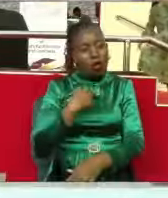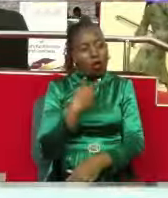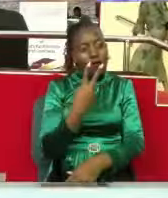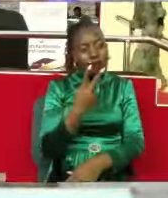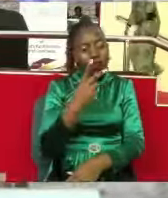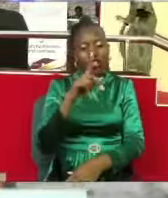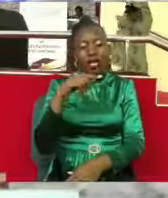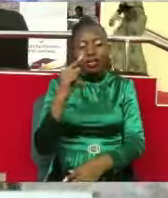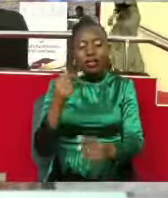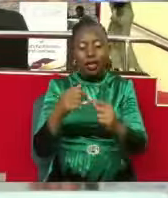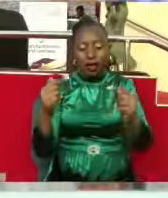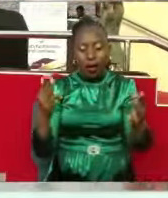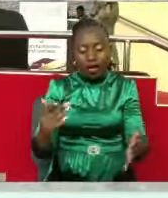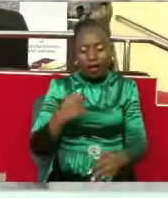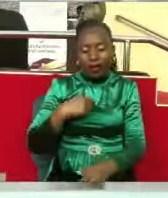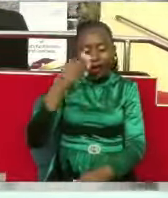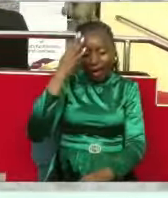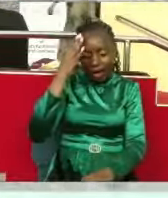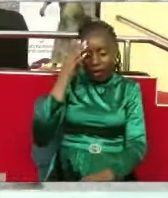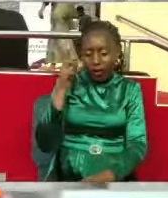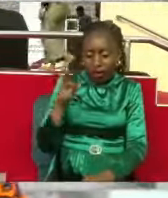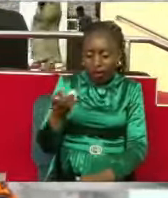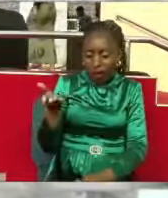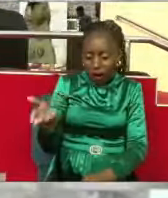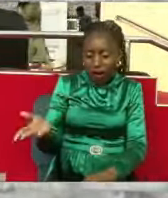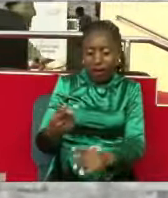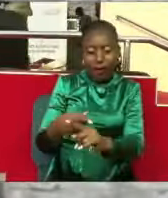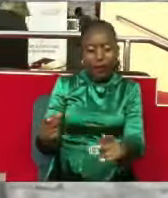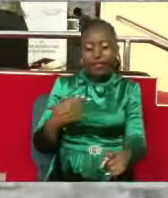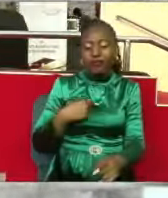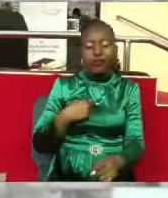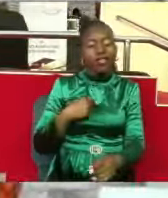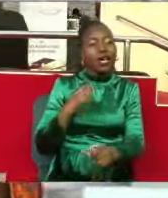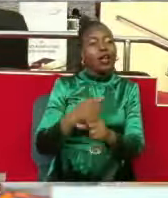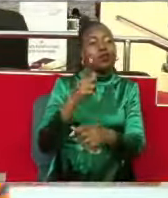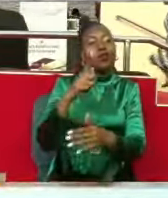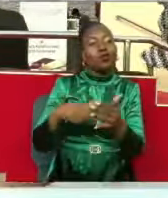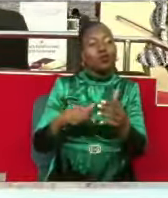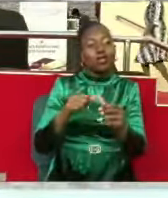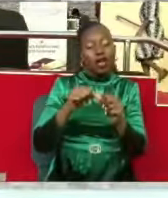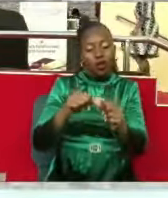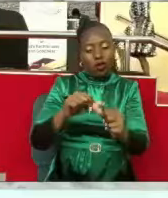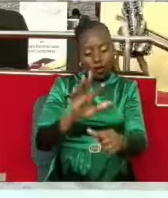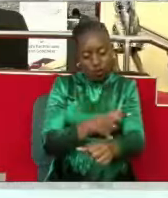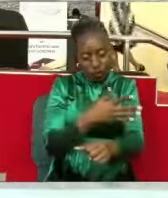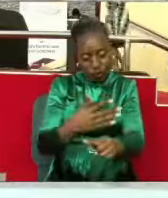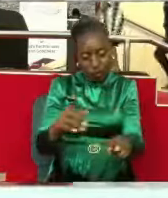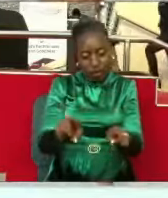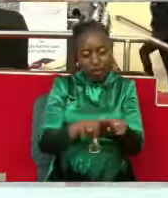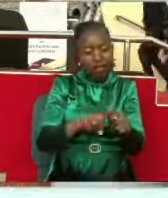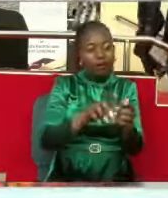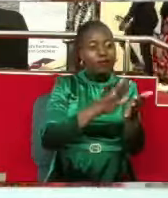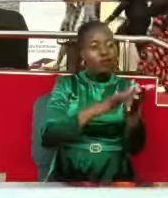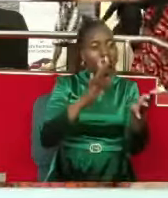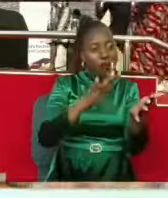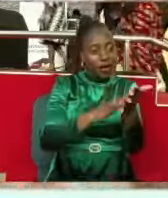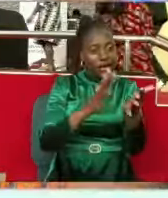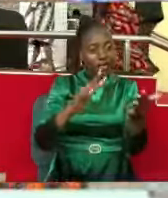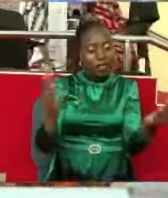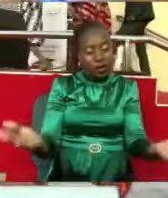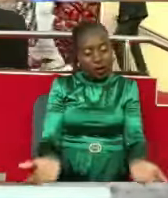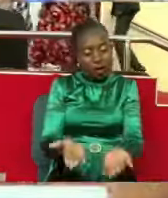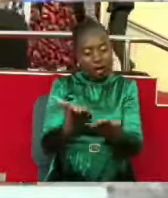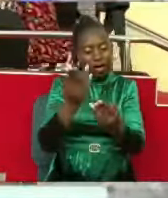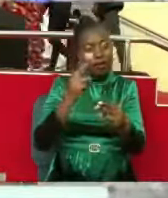know you are here, una but I'm going to sing. Naenda kuimba. I'm going to praise. Naenda kusifu. I'm going to lift the name